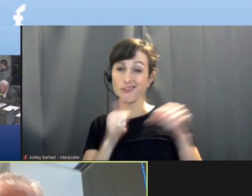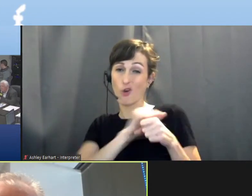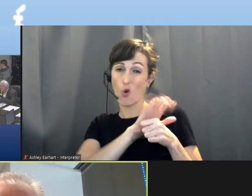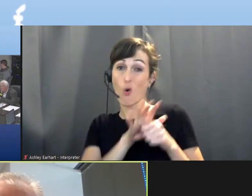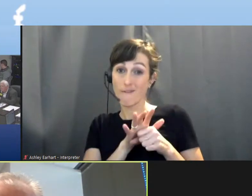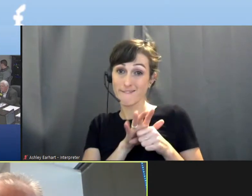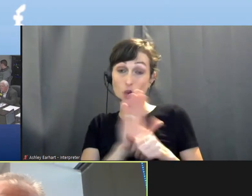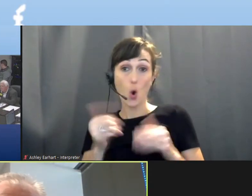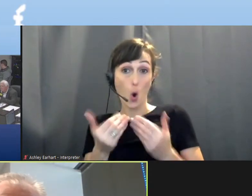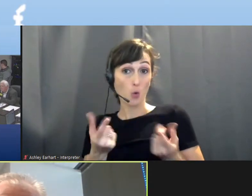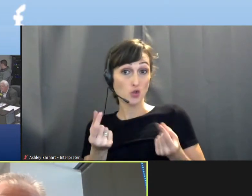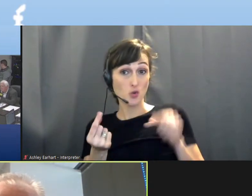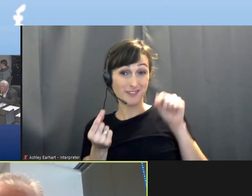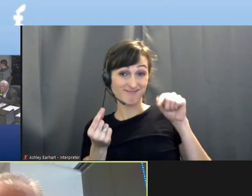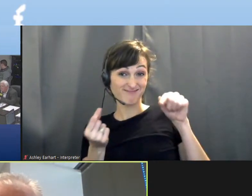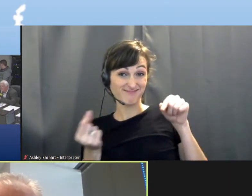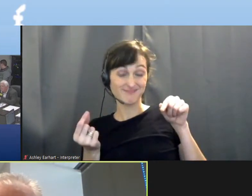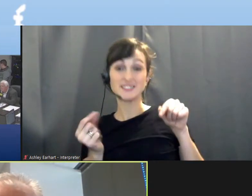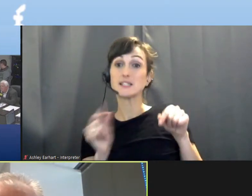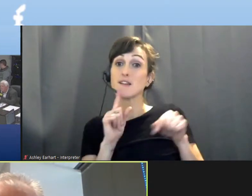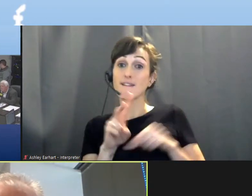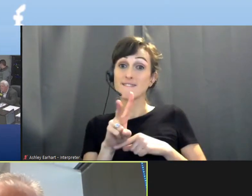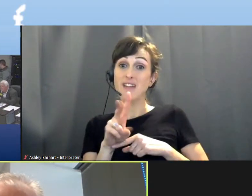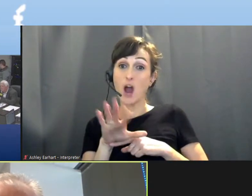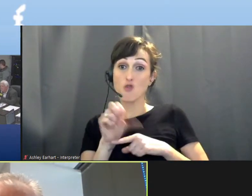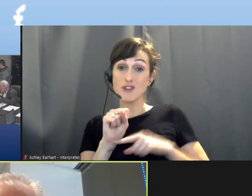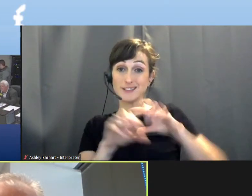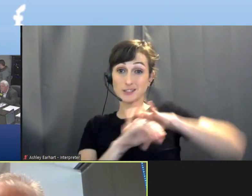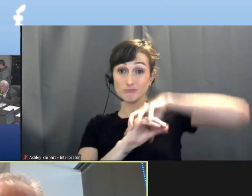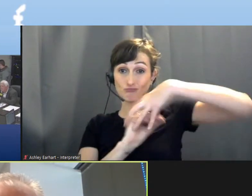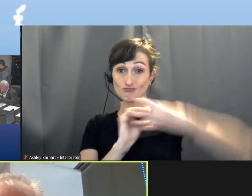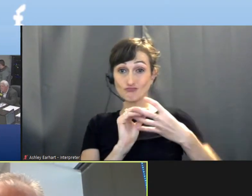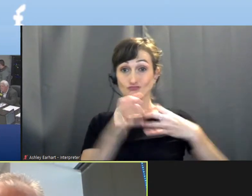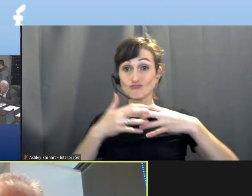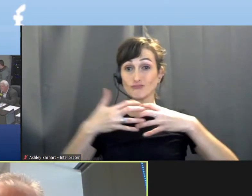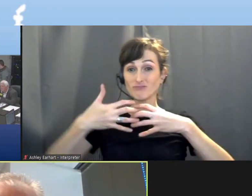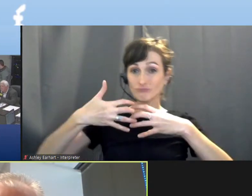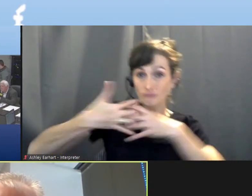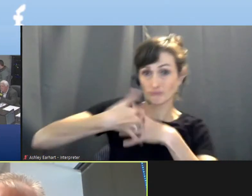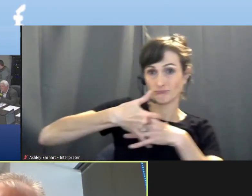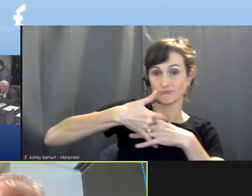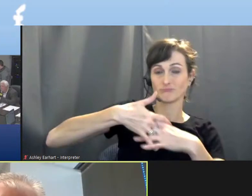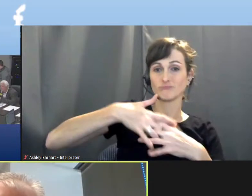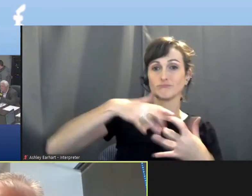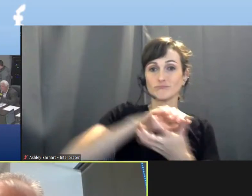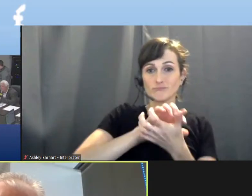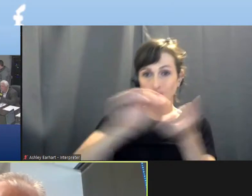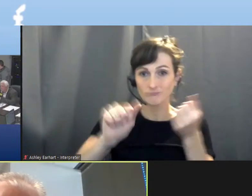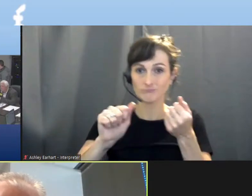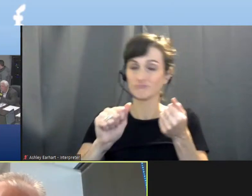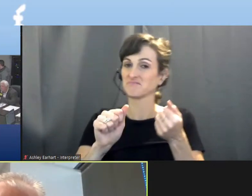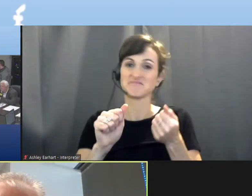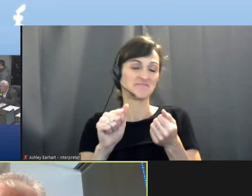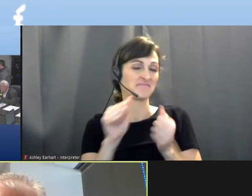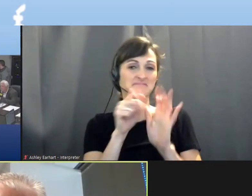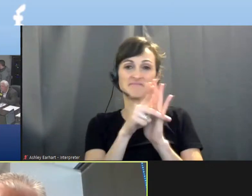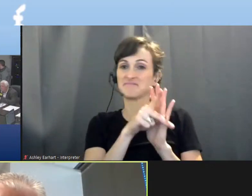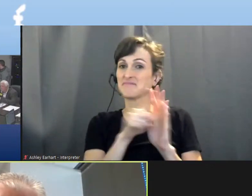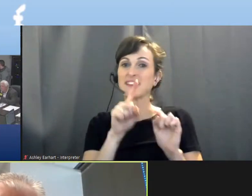envelope virus wall, and it breaks that down and renders it harmless and doesn't allow it to